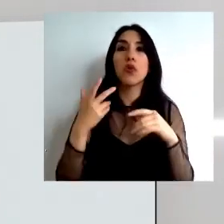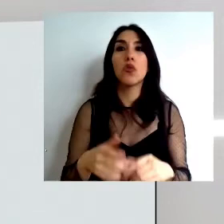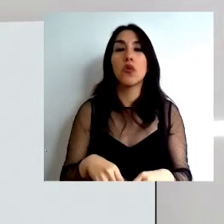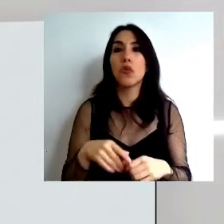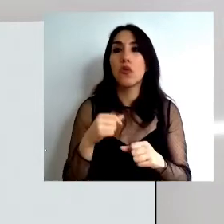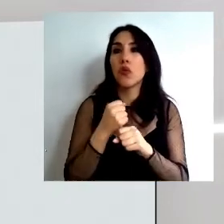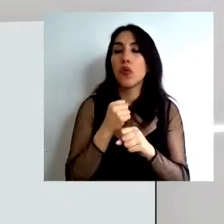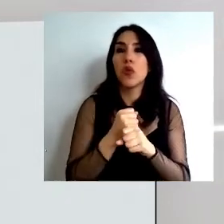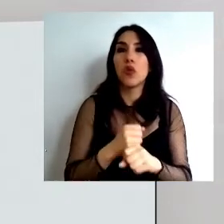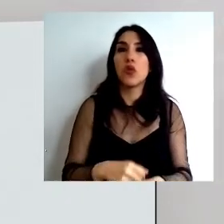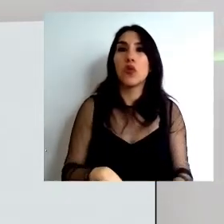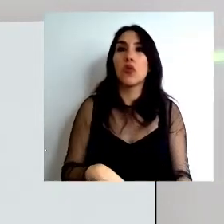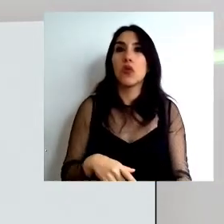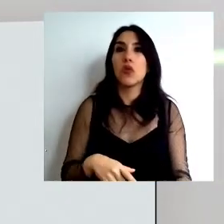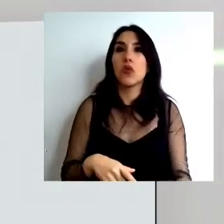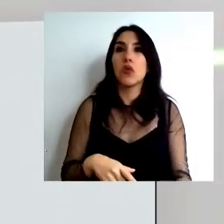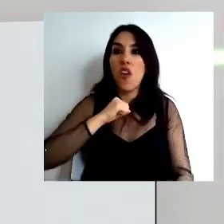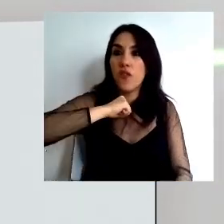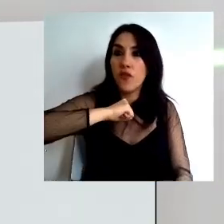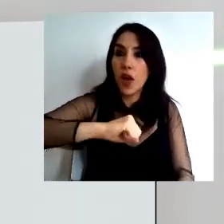stuff to do.